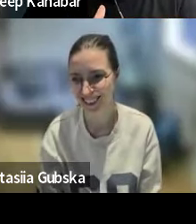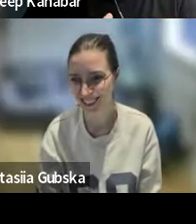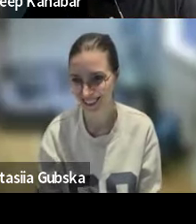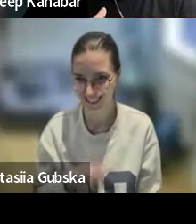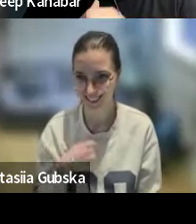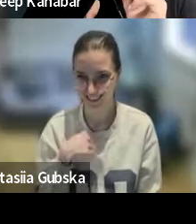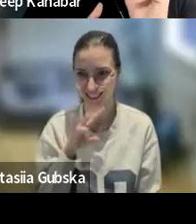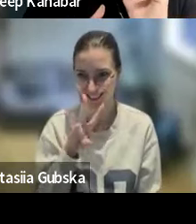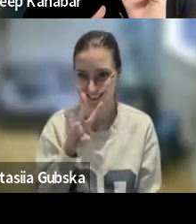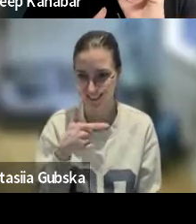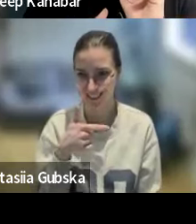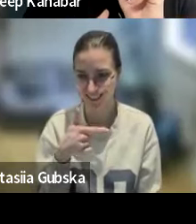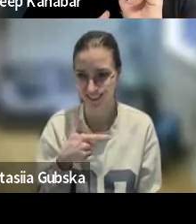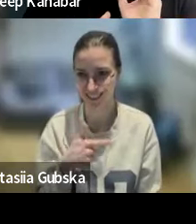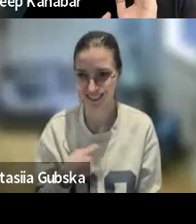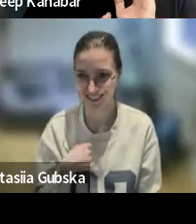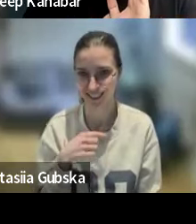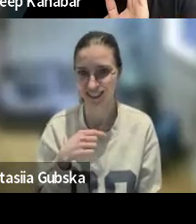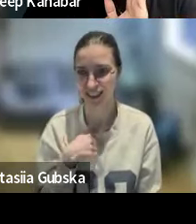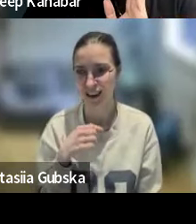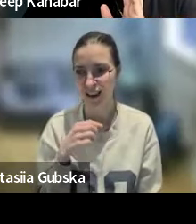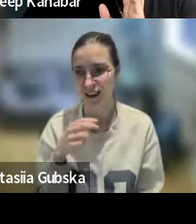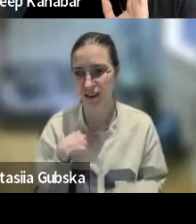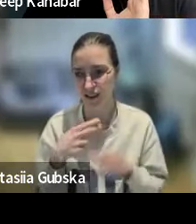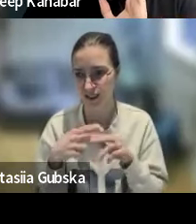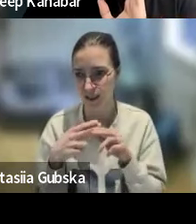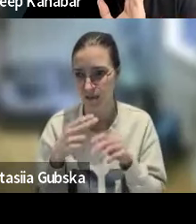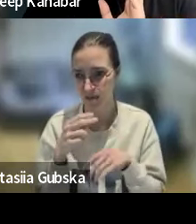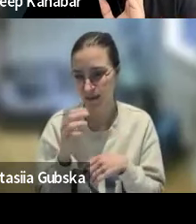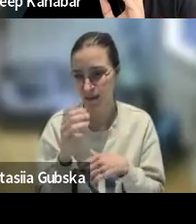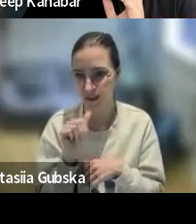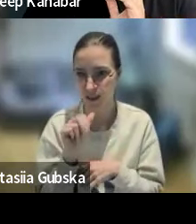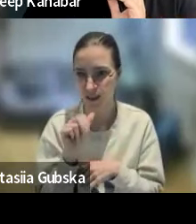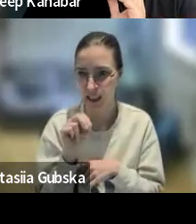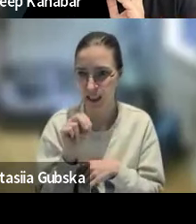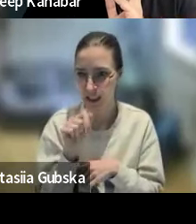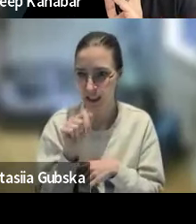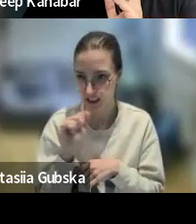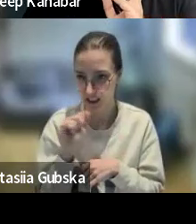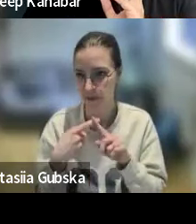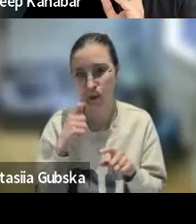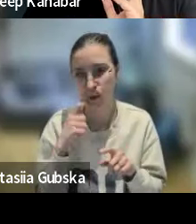And then Anastasia, is that right? Is that your name sign? Yeah, it looks like 7Q.